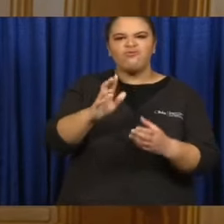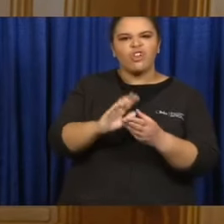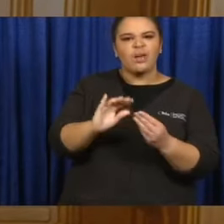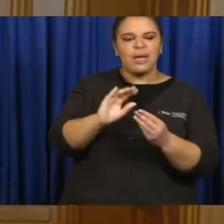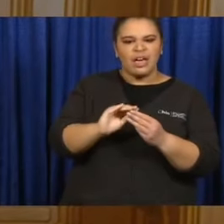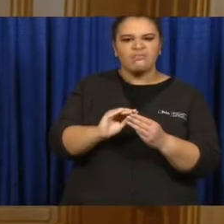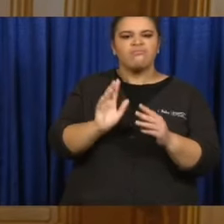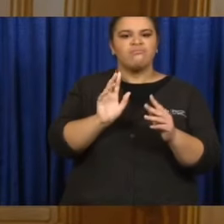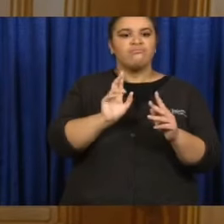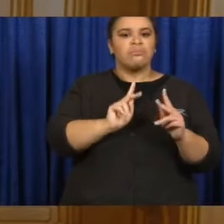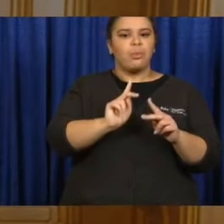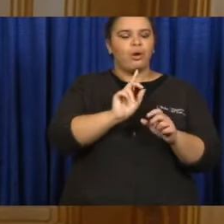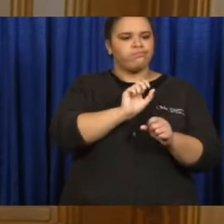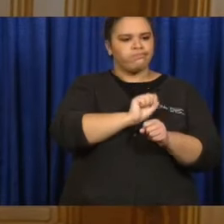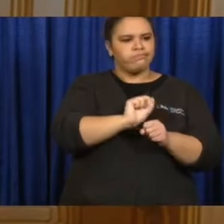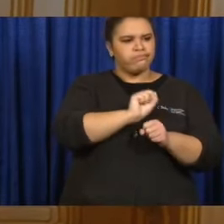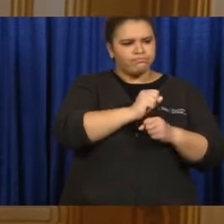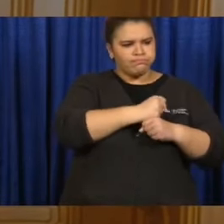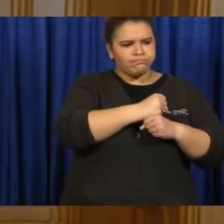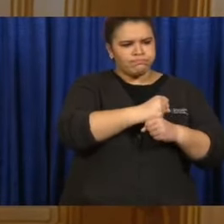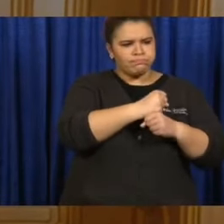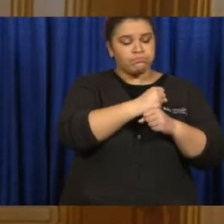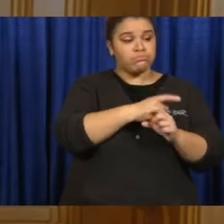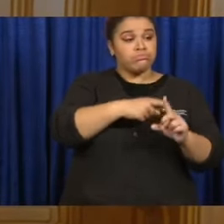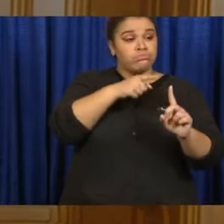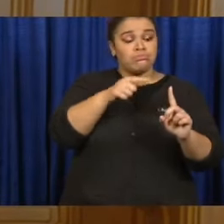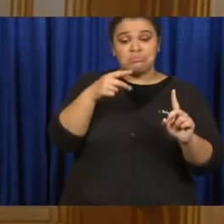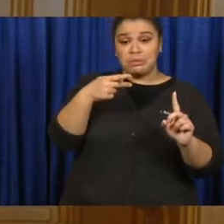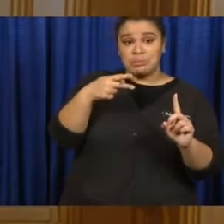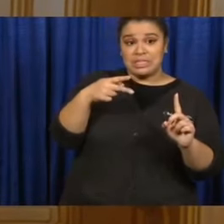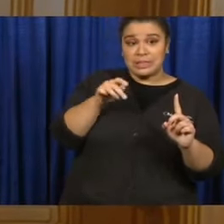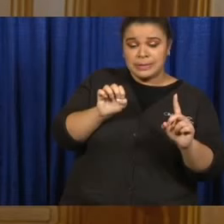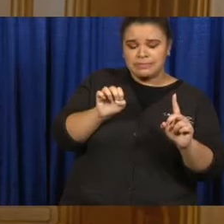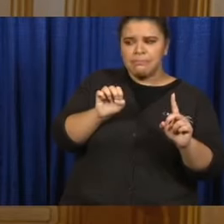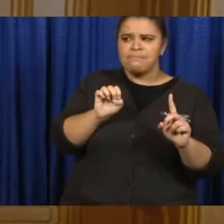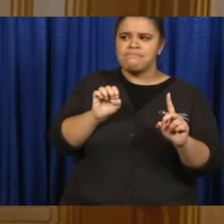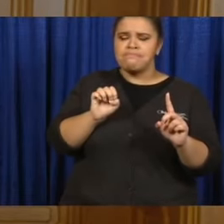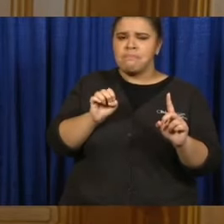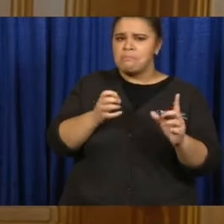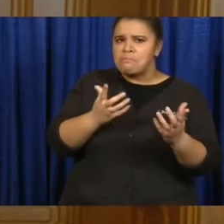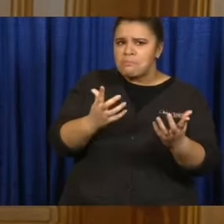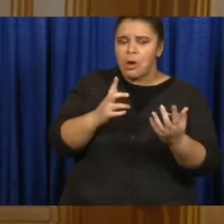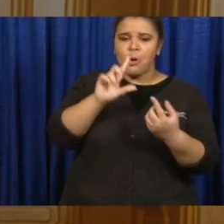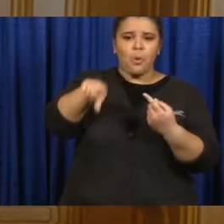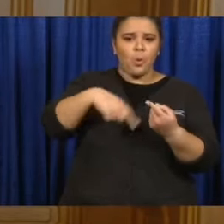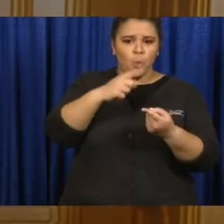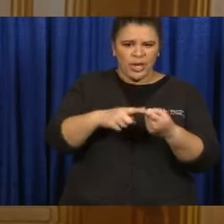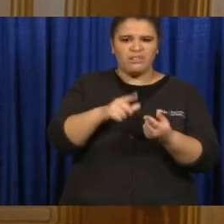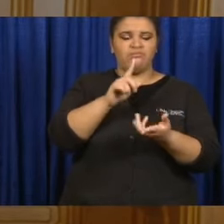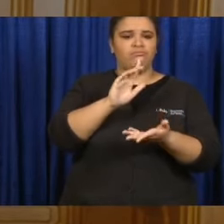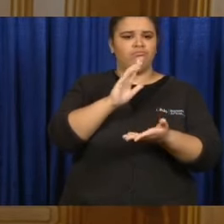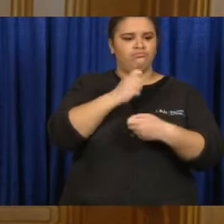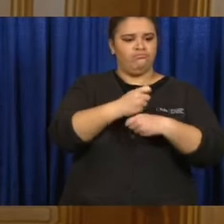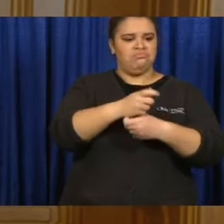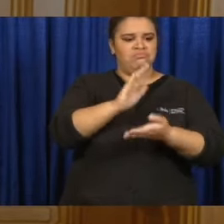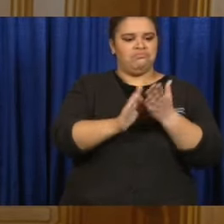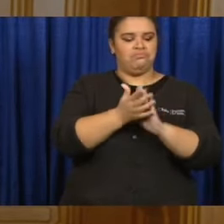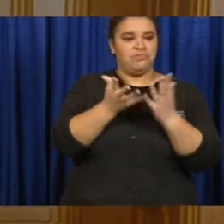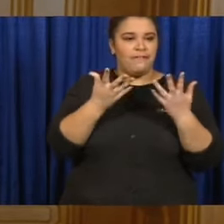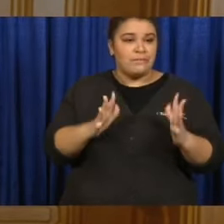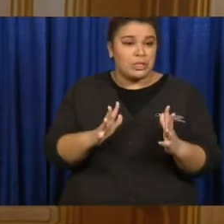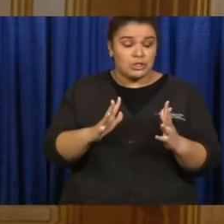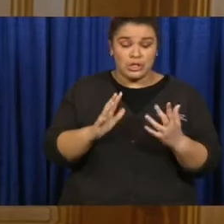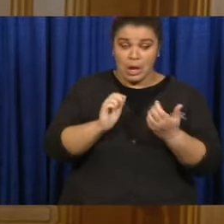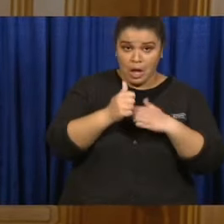towards producing personal protective equipment. Do you have any sense on the turnaround for some of that? Is that going to be